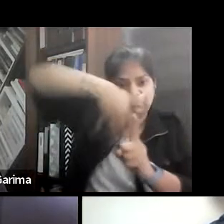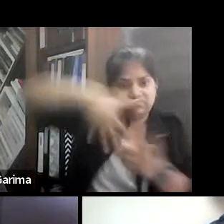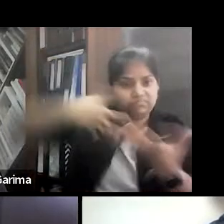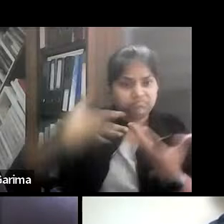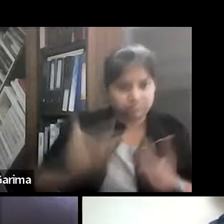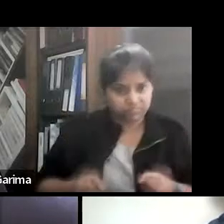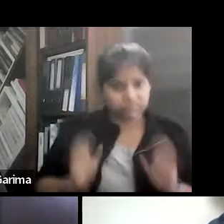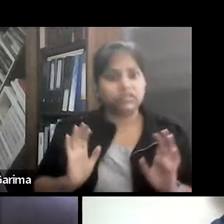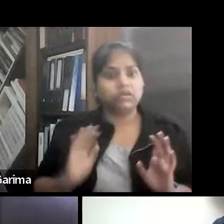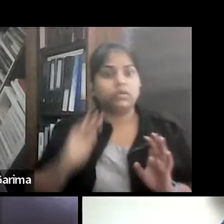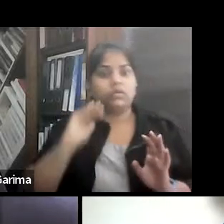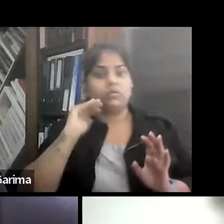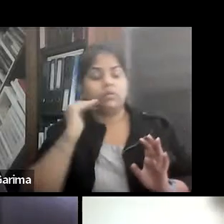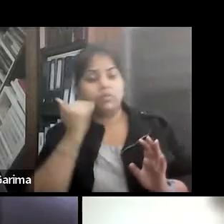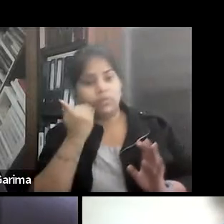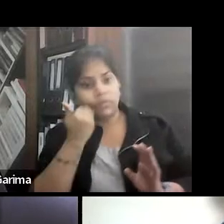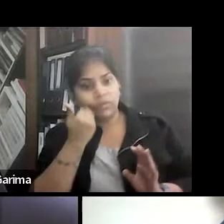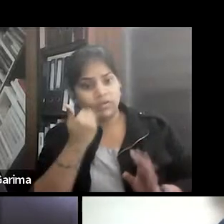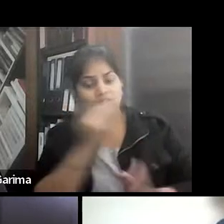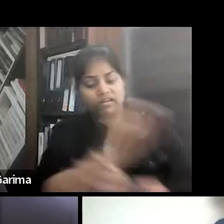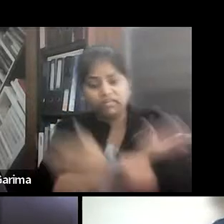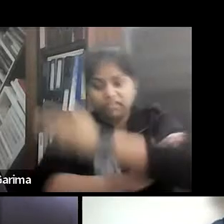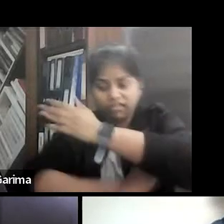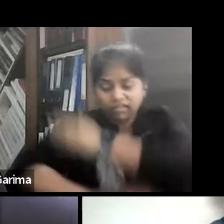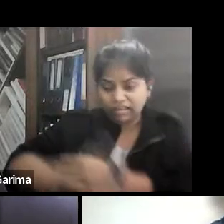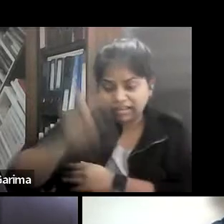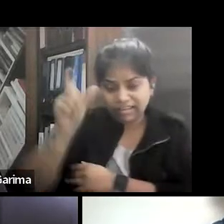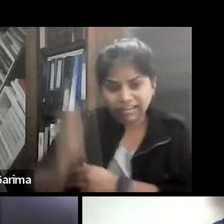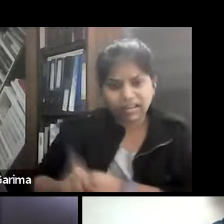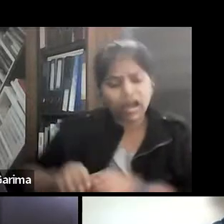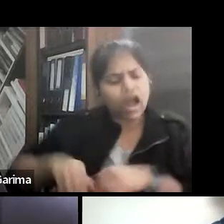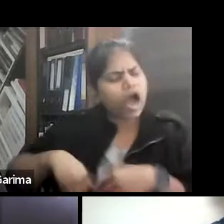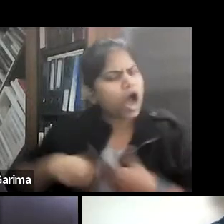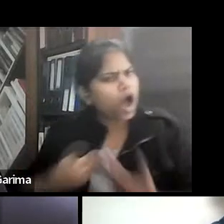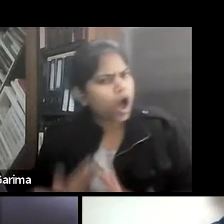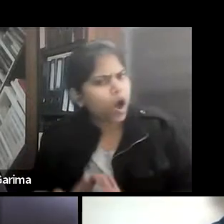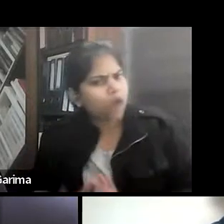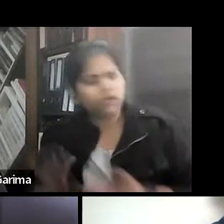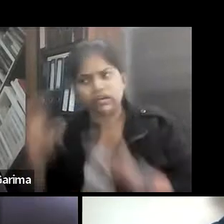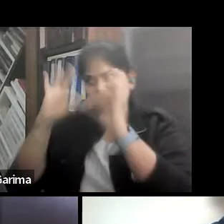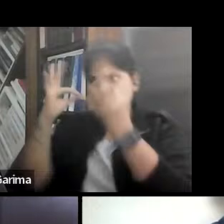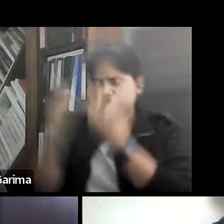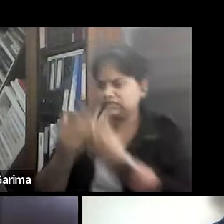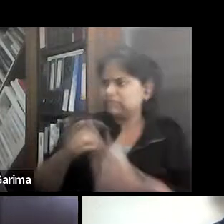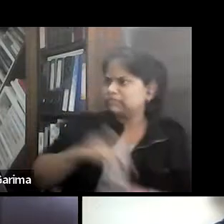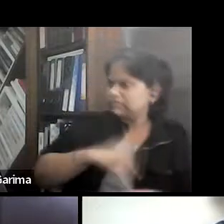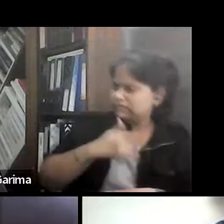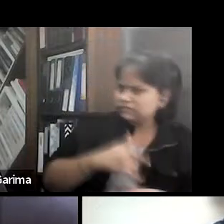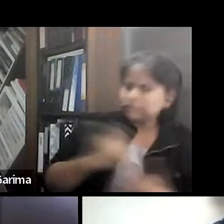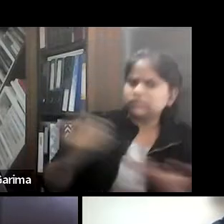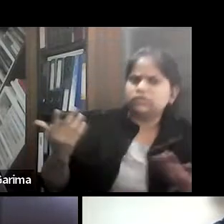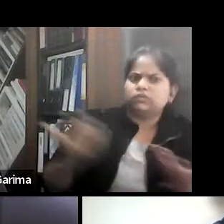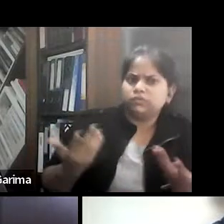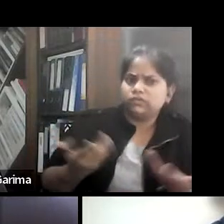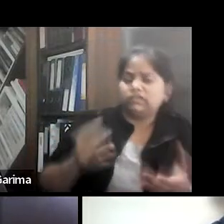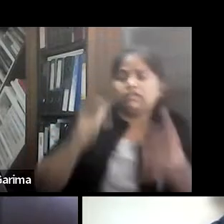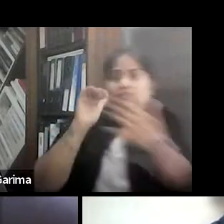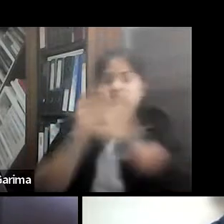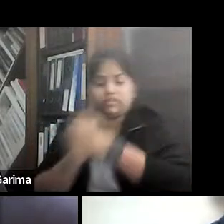the athletes got a disability, and how their family is like, how their family and the friends has